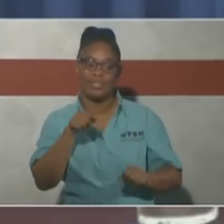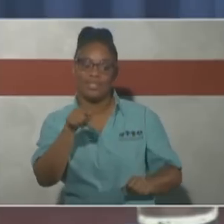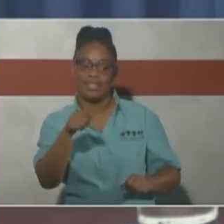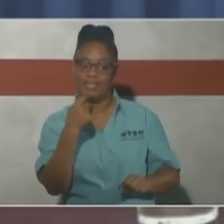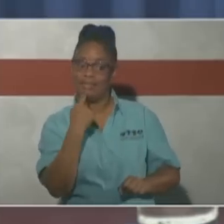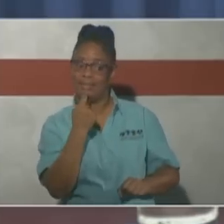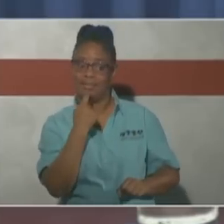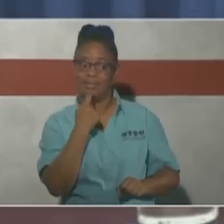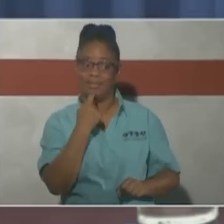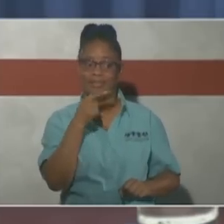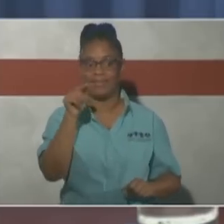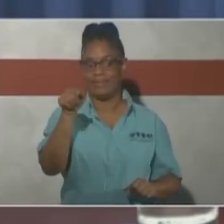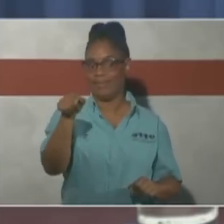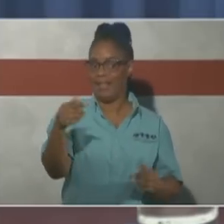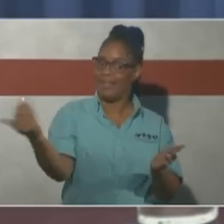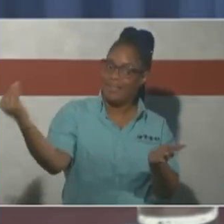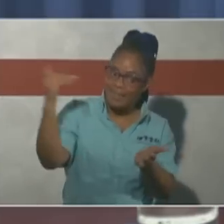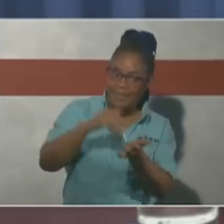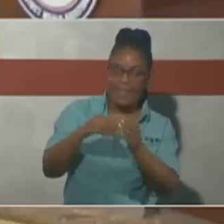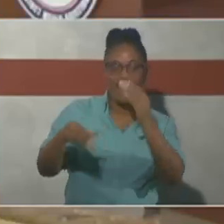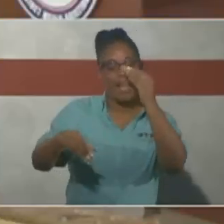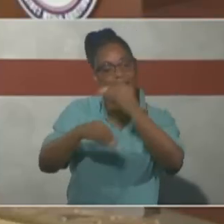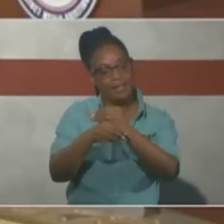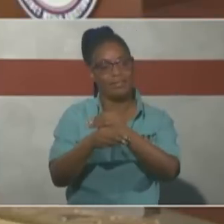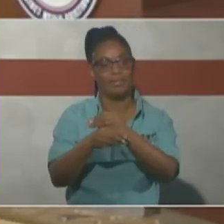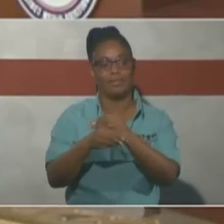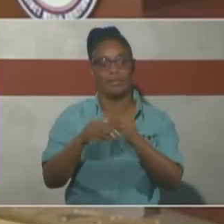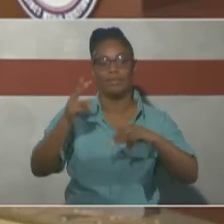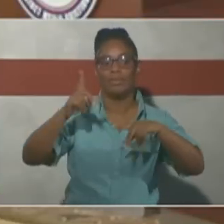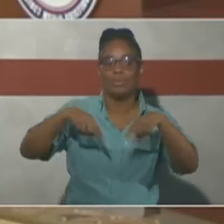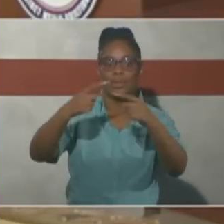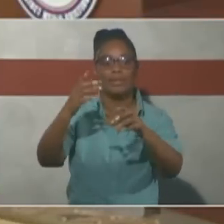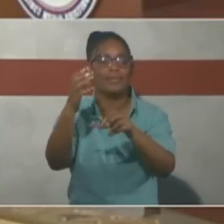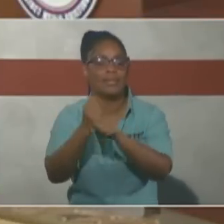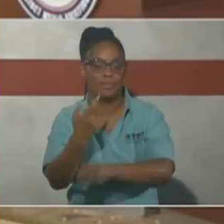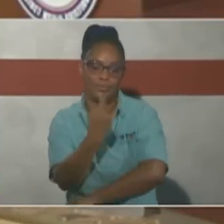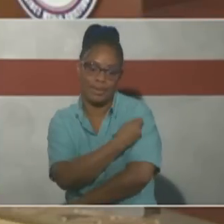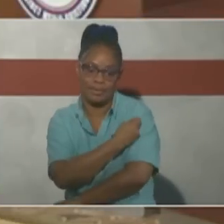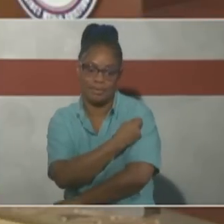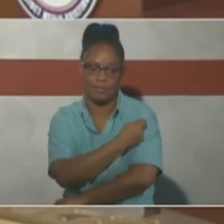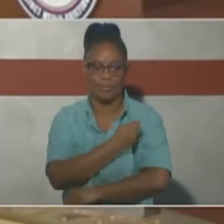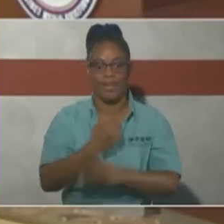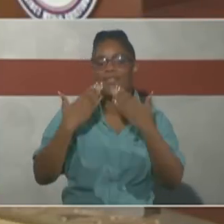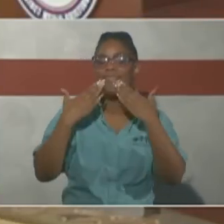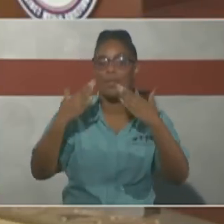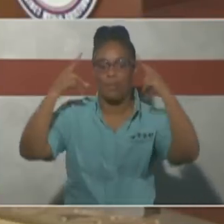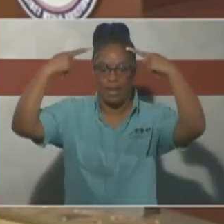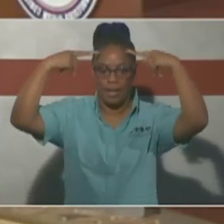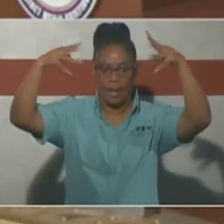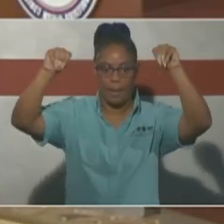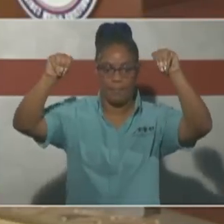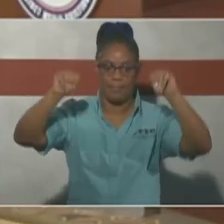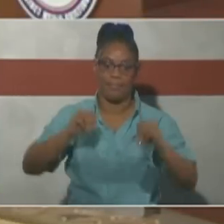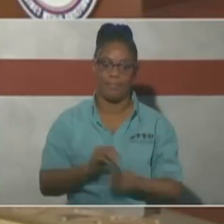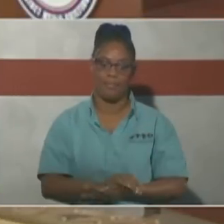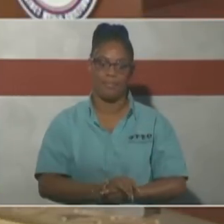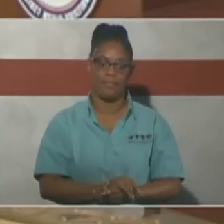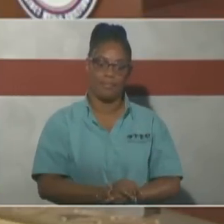the unvaccinated. So I will close by just adding my support to my colleagues'